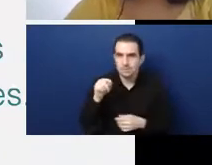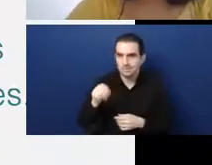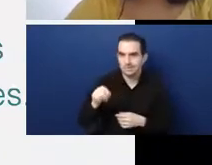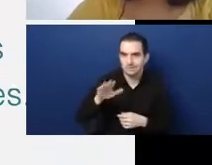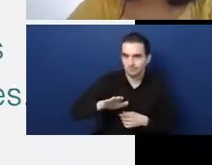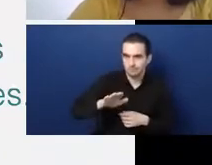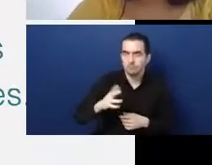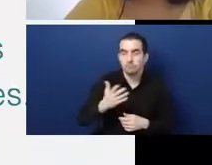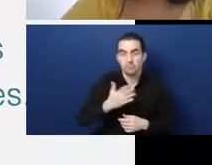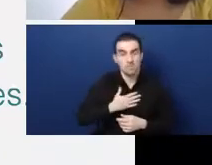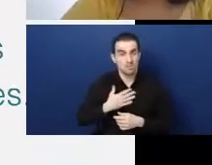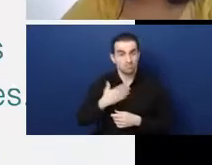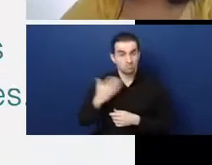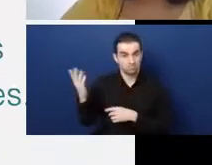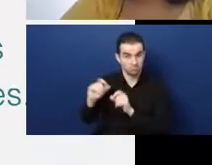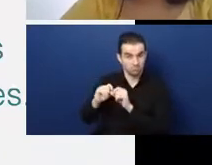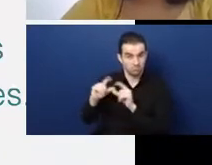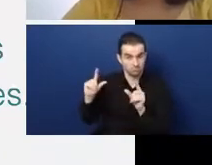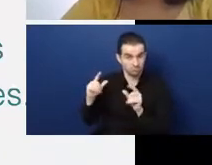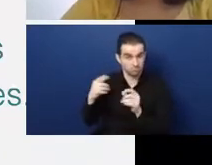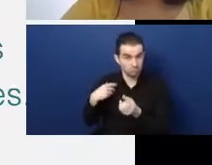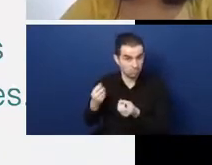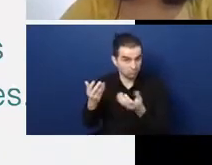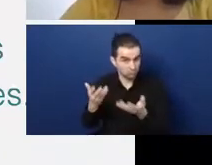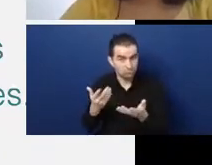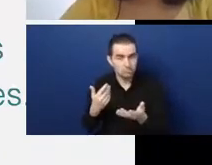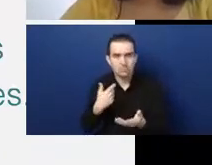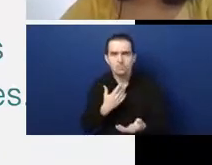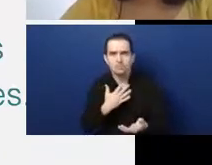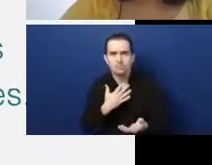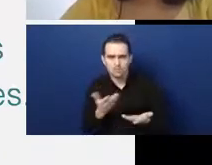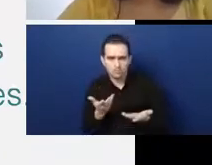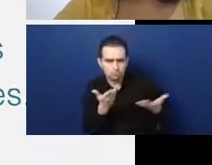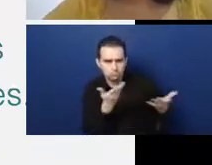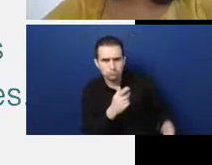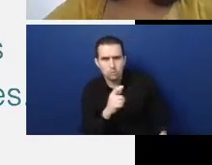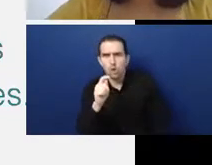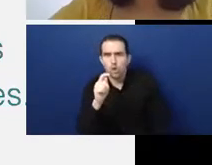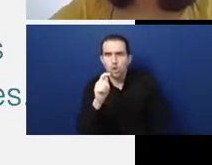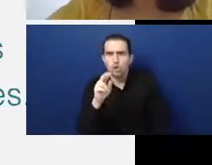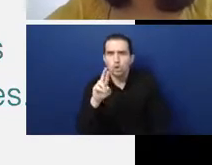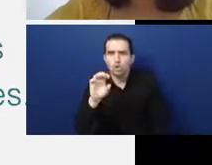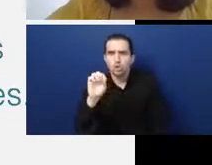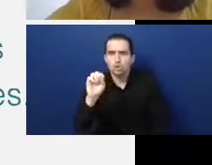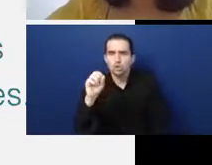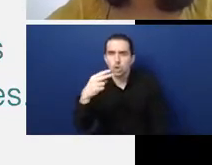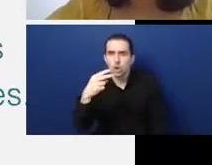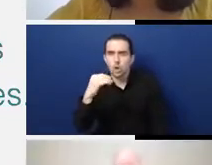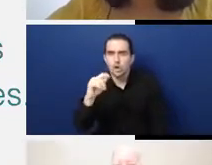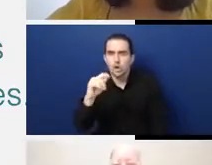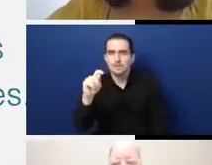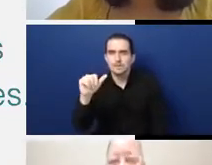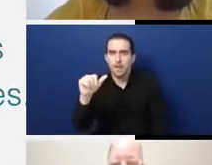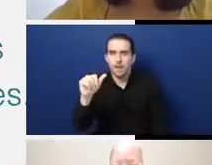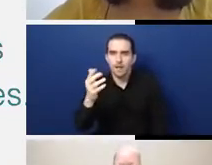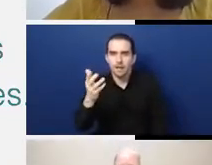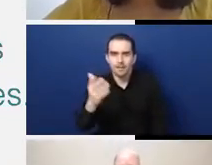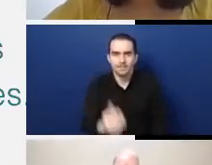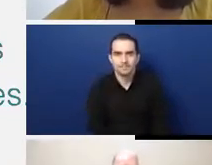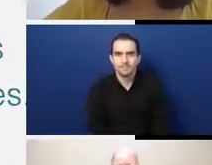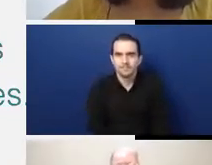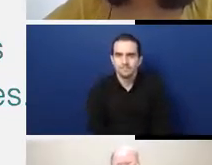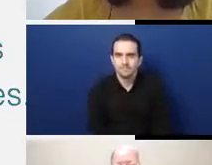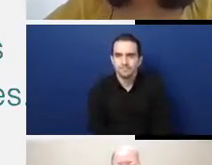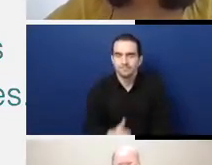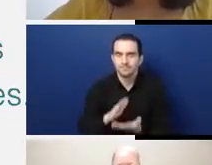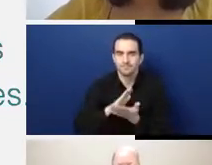colleague, to continue from there. Thank you. Welcome. Thank you, Lucy. And before I begin, I would just like to